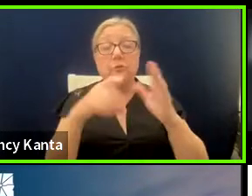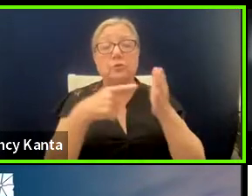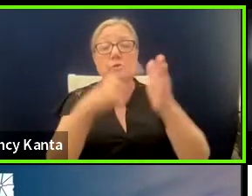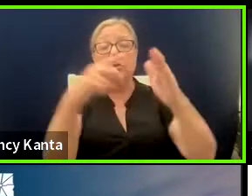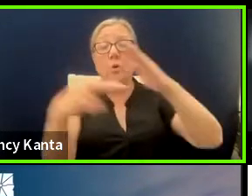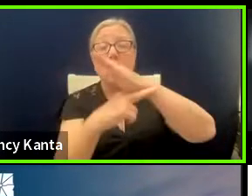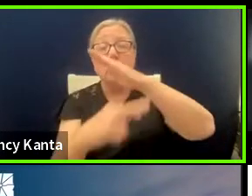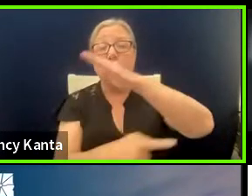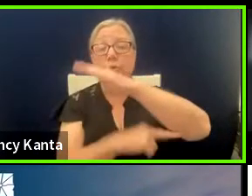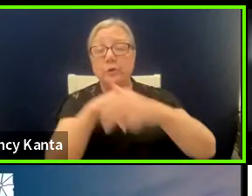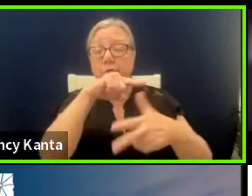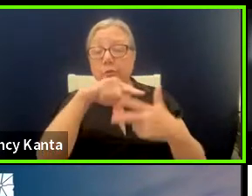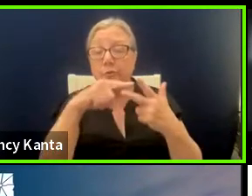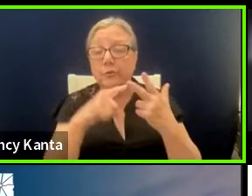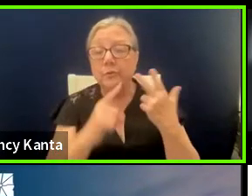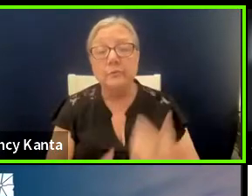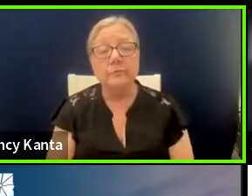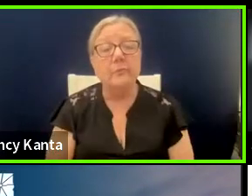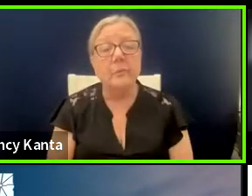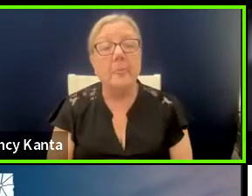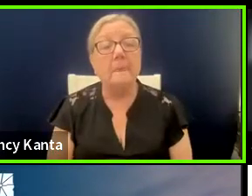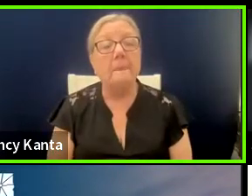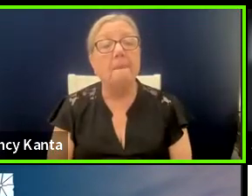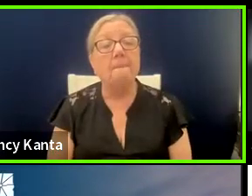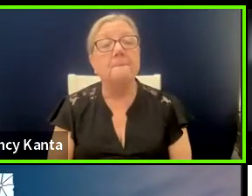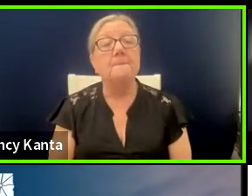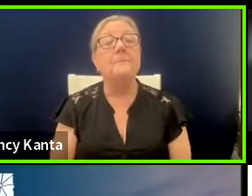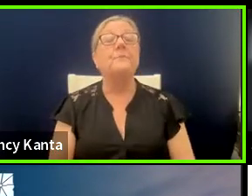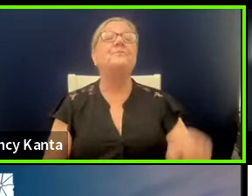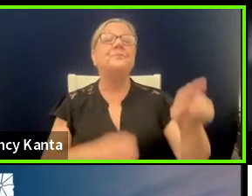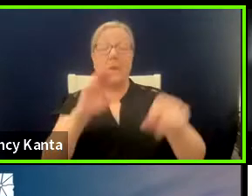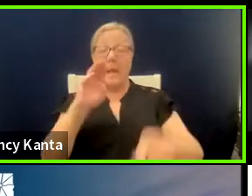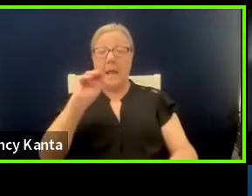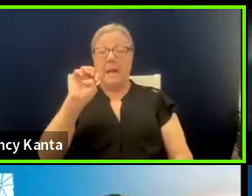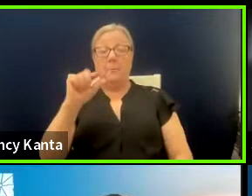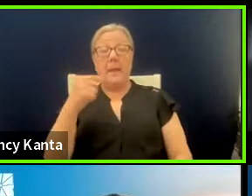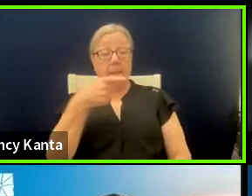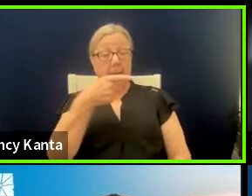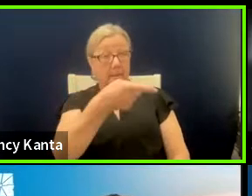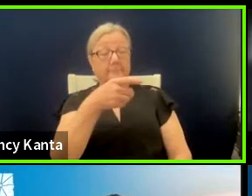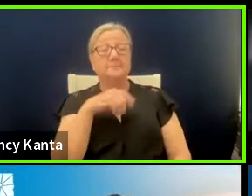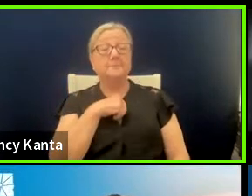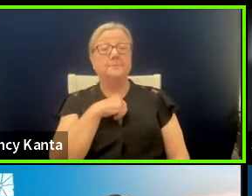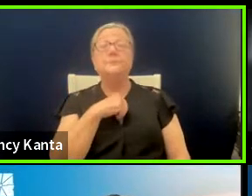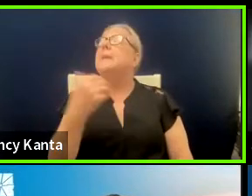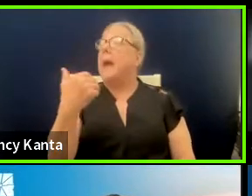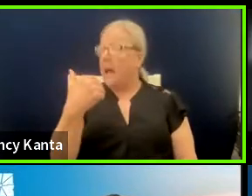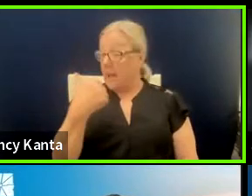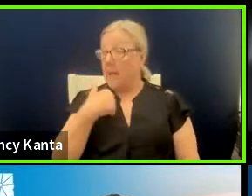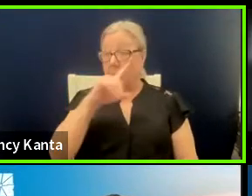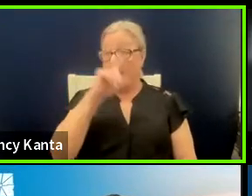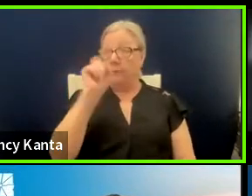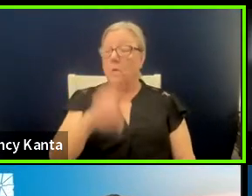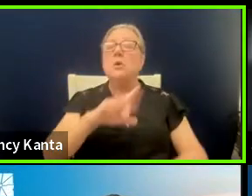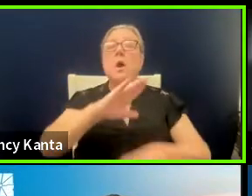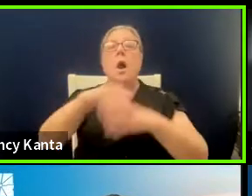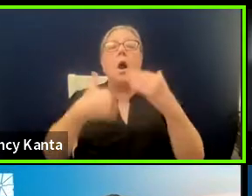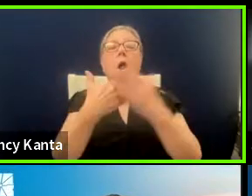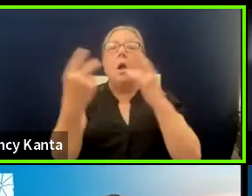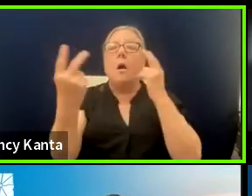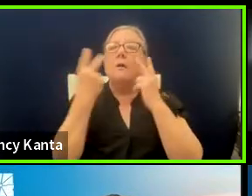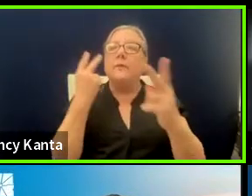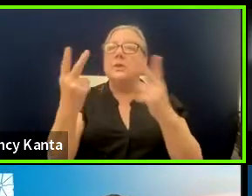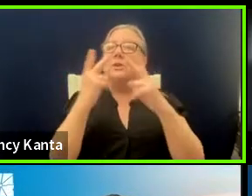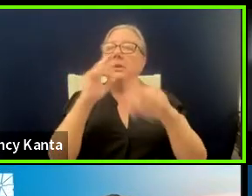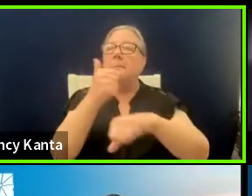Meg. I did have a question. Are all of the visualizations based around the idea that they're about